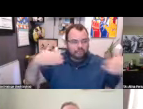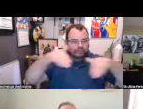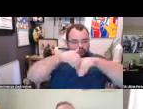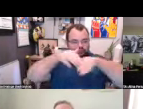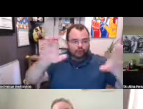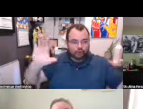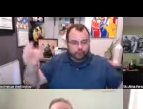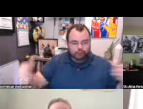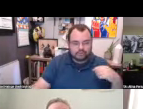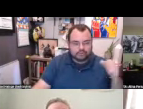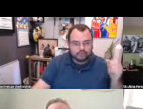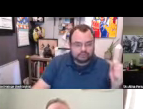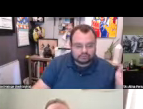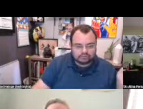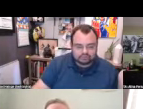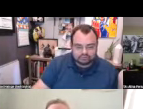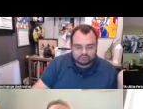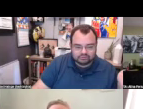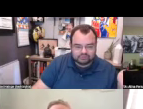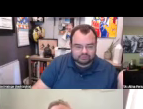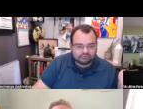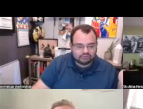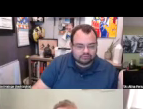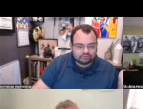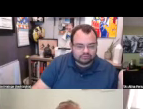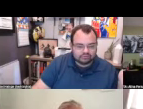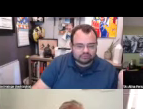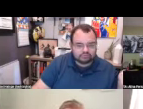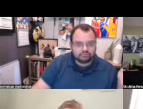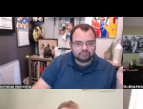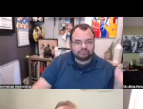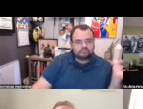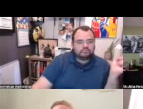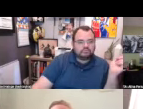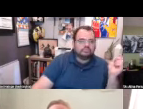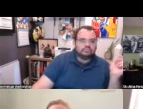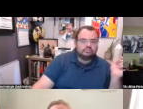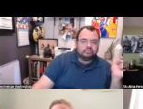Ready? I'm going to send you to your groups.